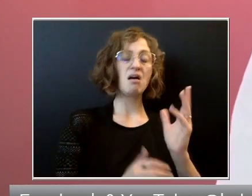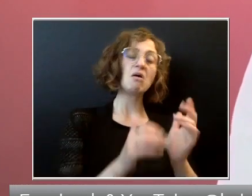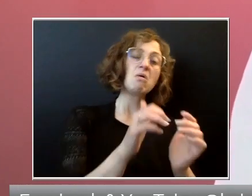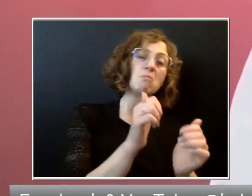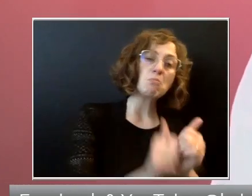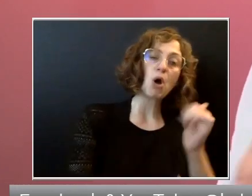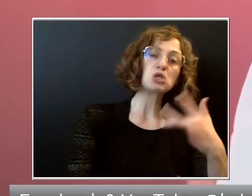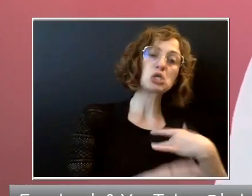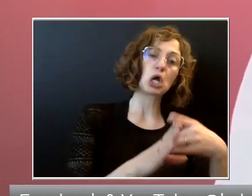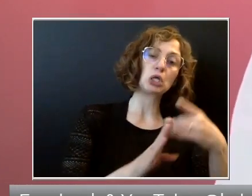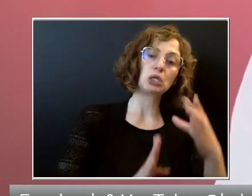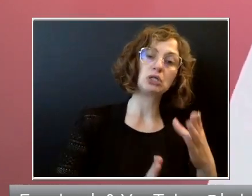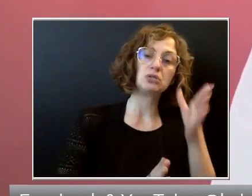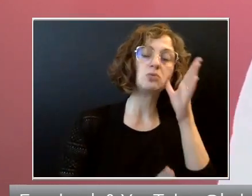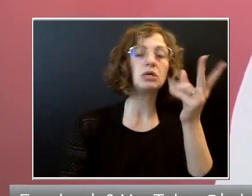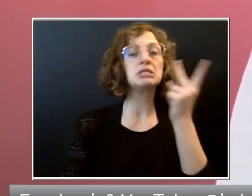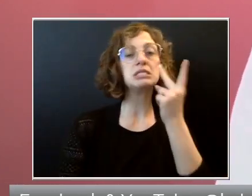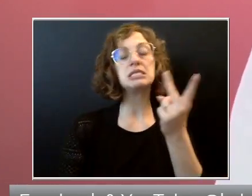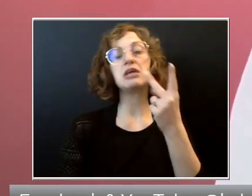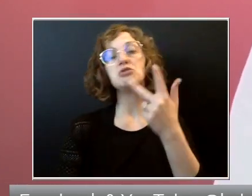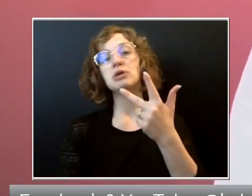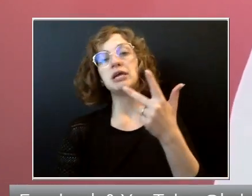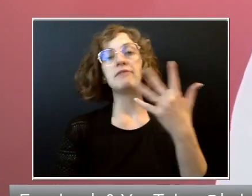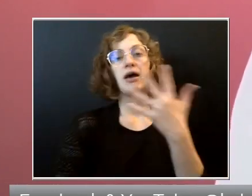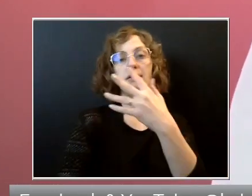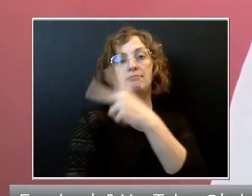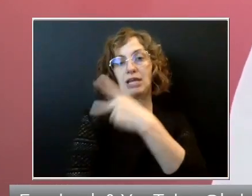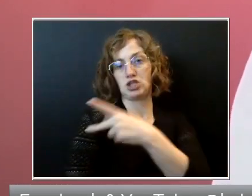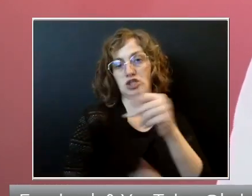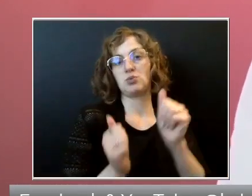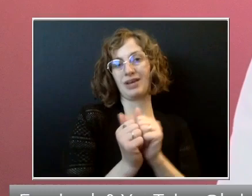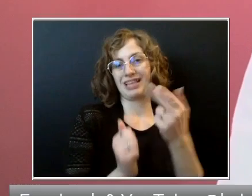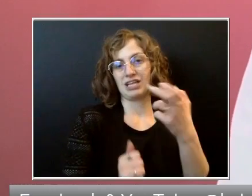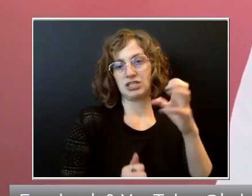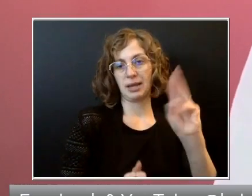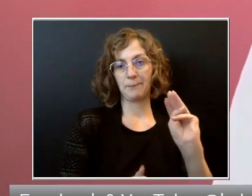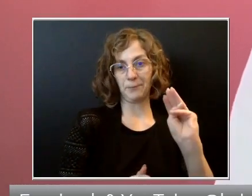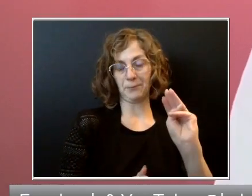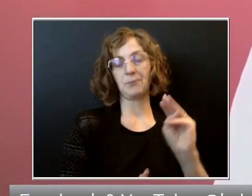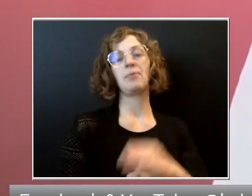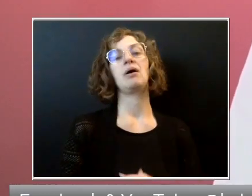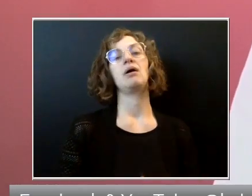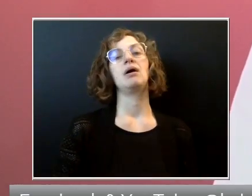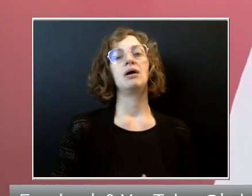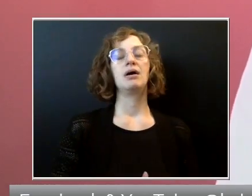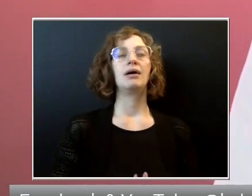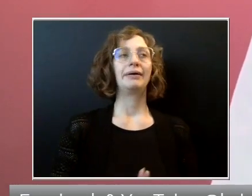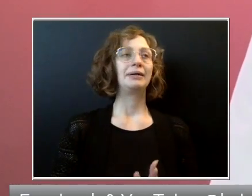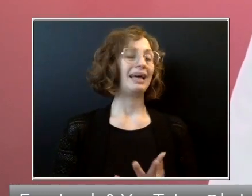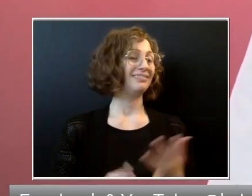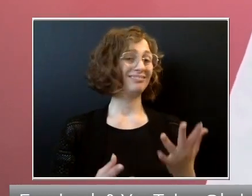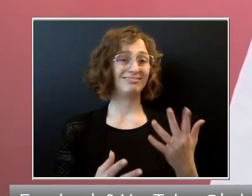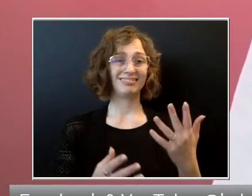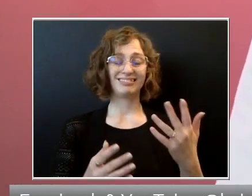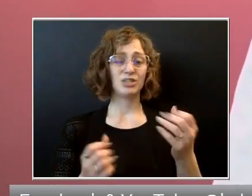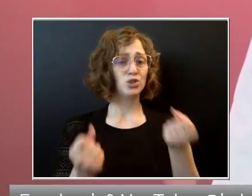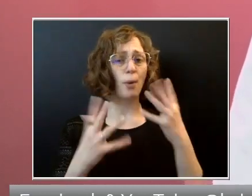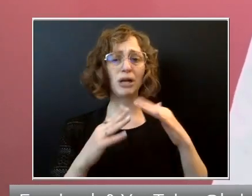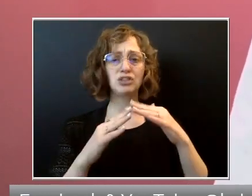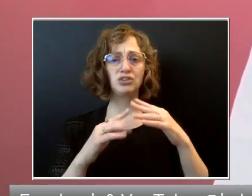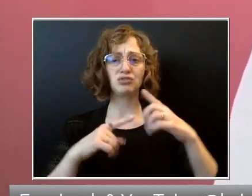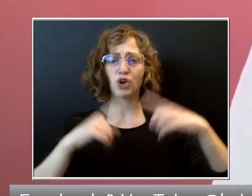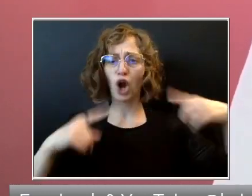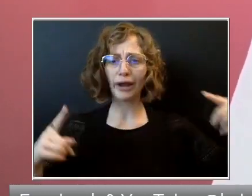and because there's different kinds of HCM and different presentations, if you see 3 to 5 patients with this disease, you're not going to